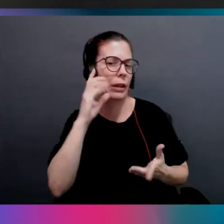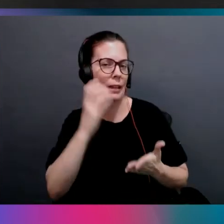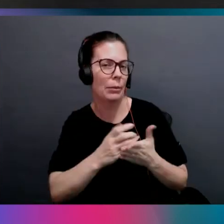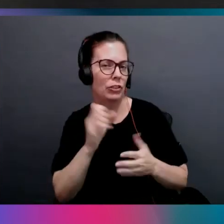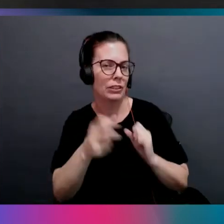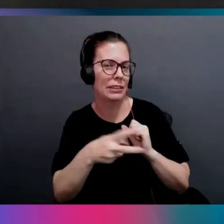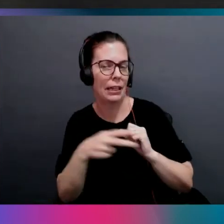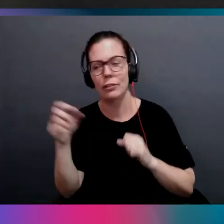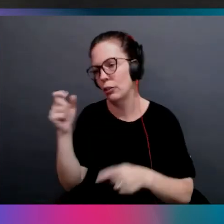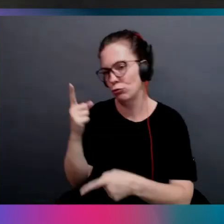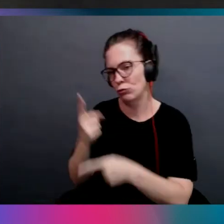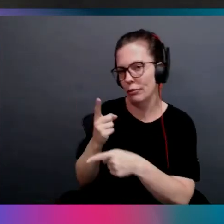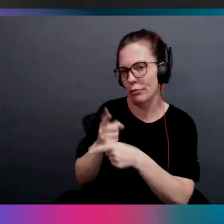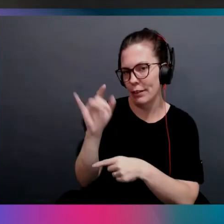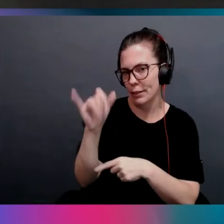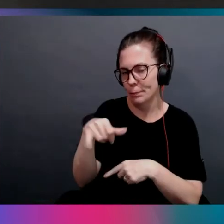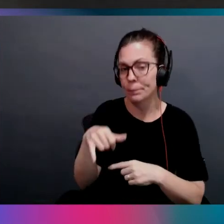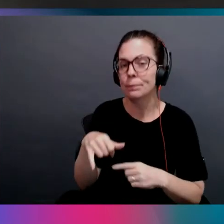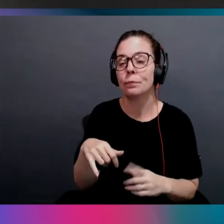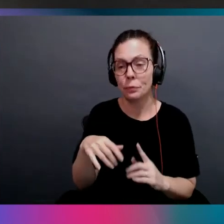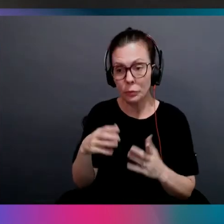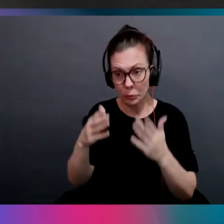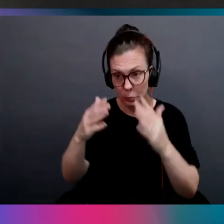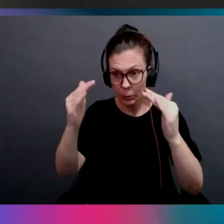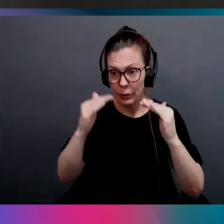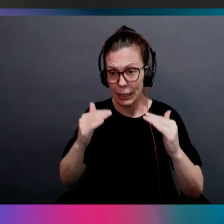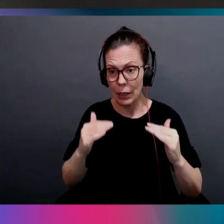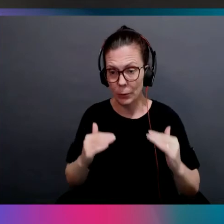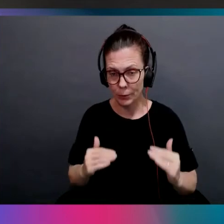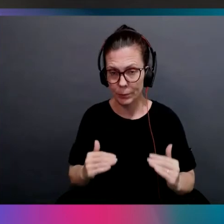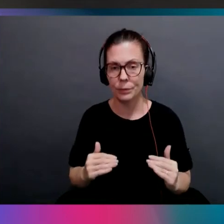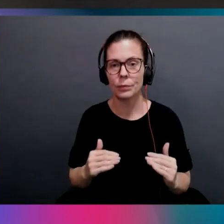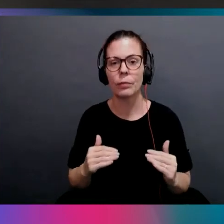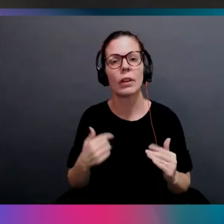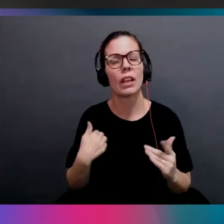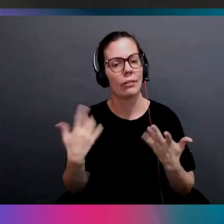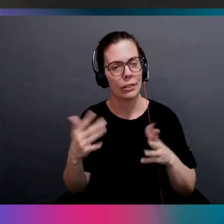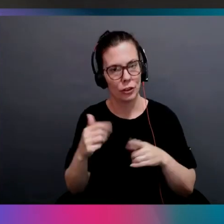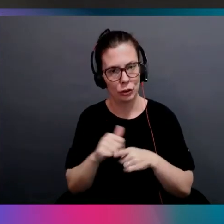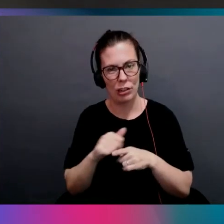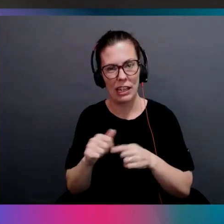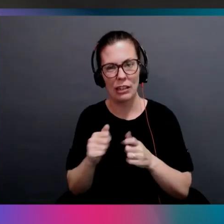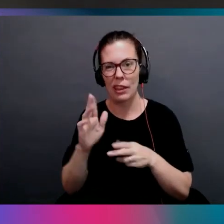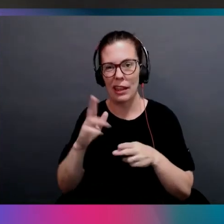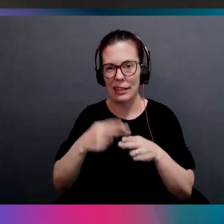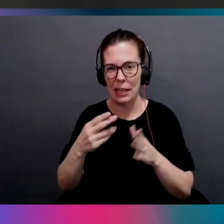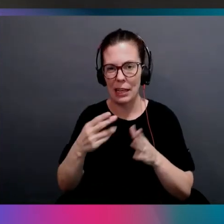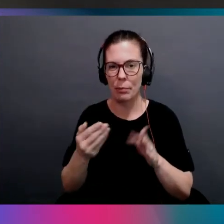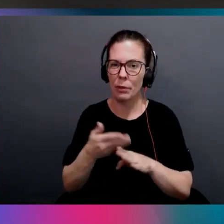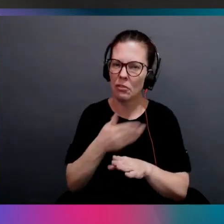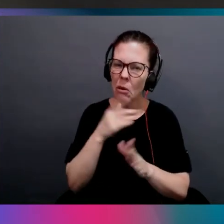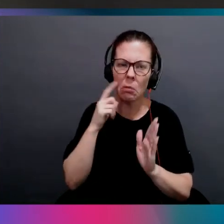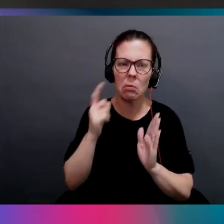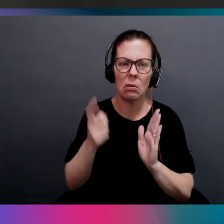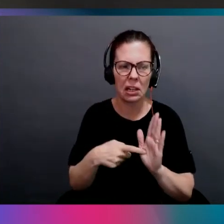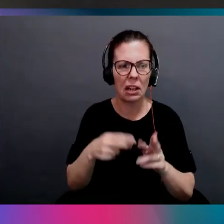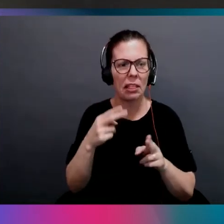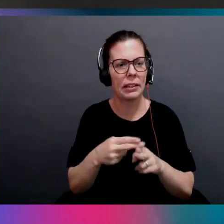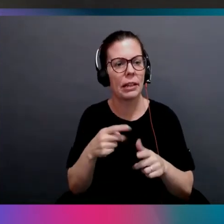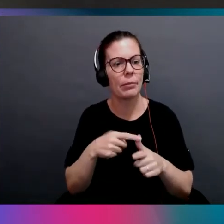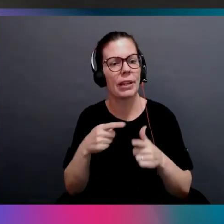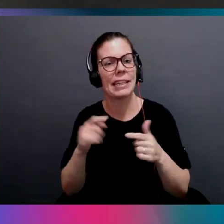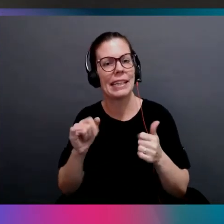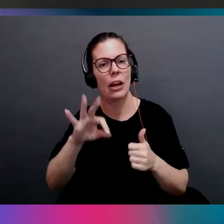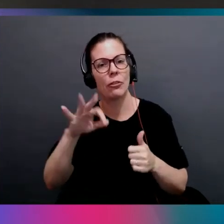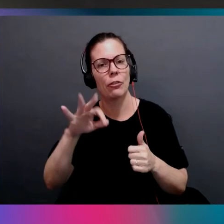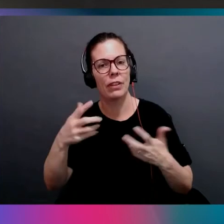Exactly. So here we're going to go through. I've trained it with that name before, so I recognize that, and it's going to run the fit function. So this is where